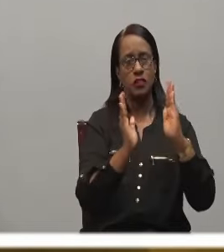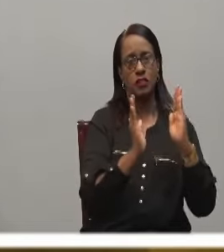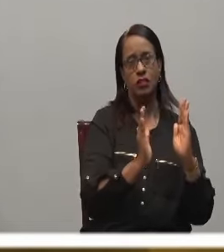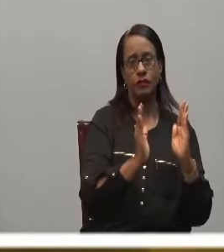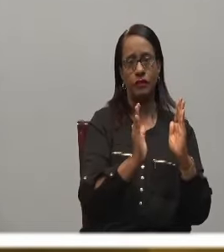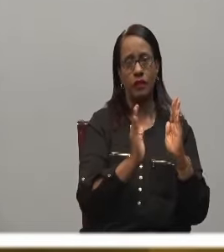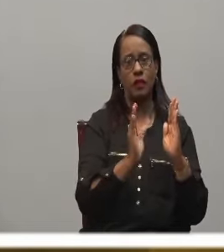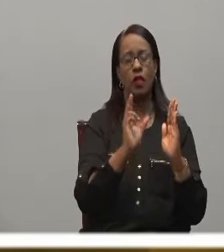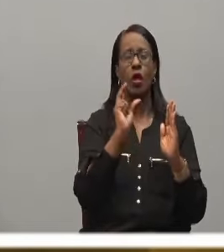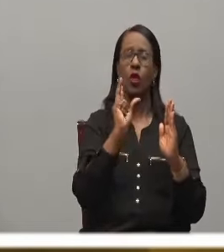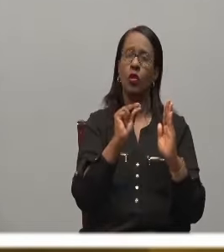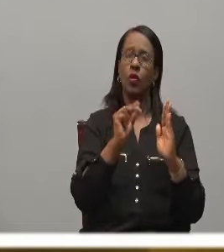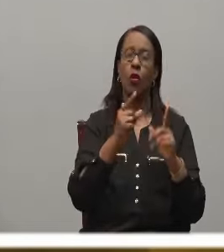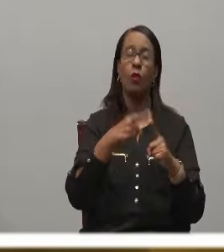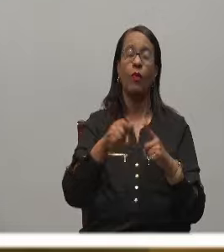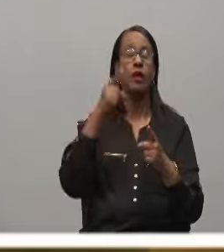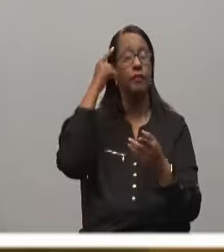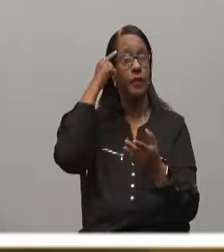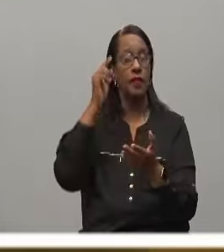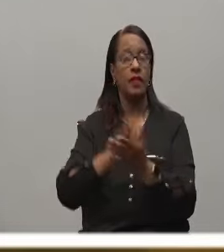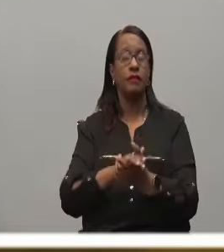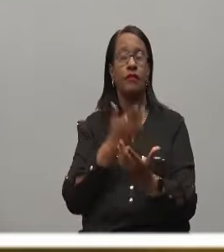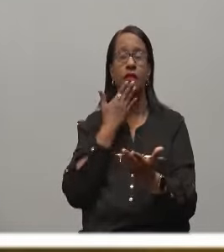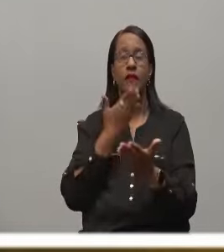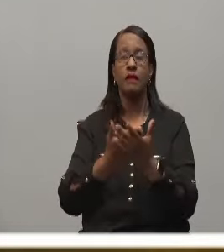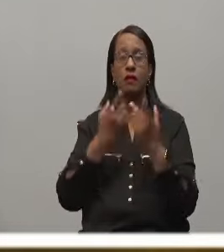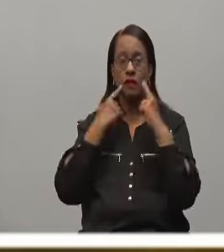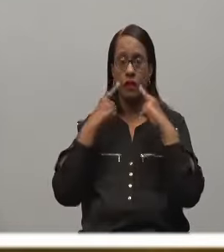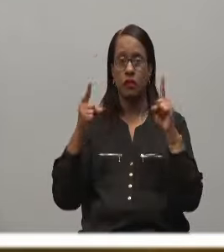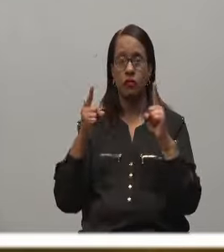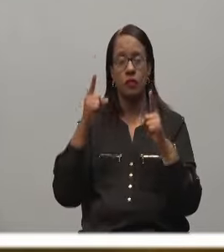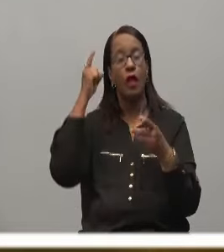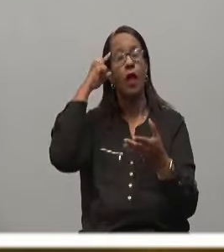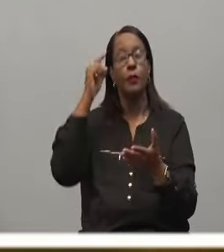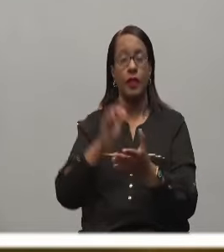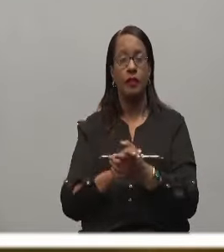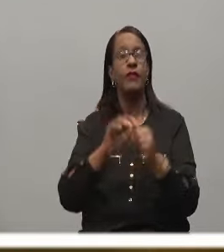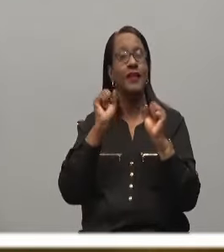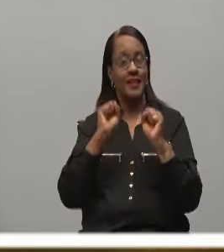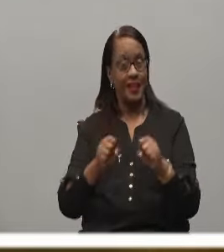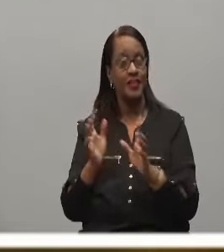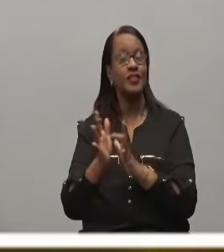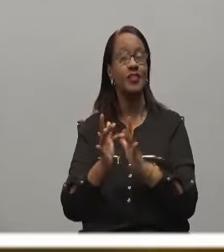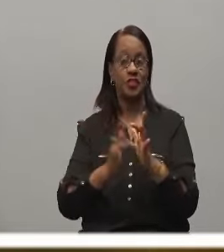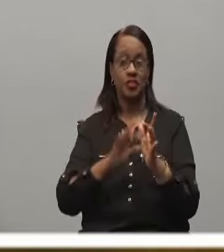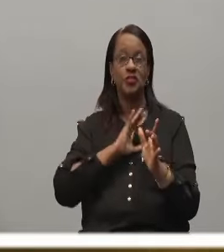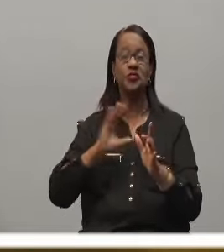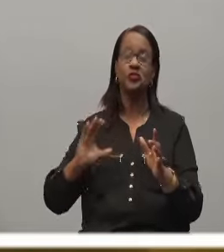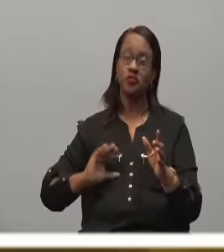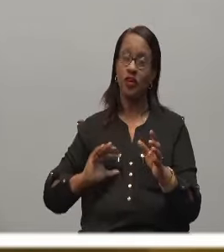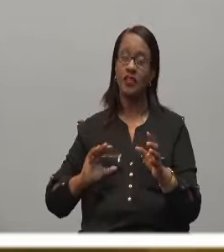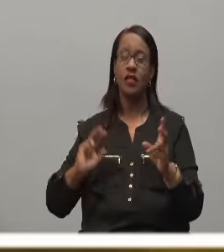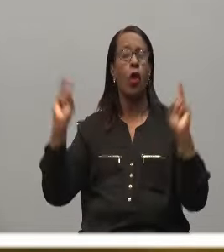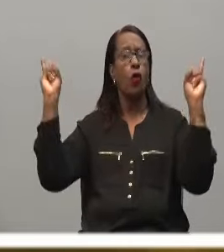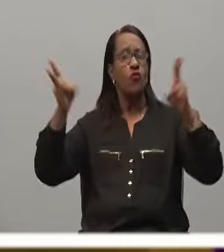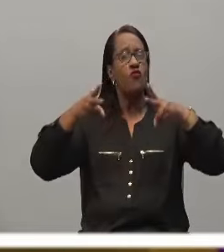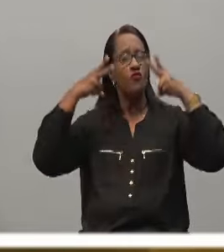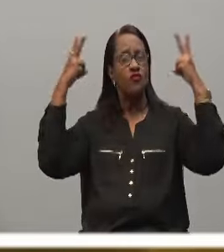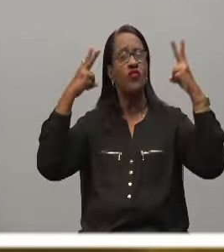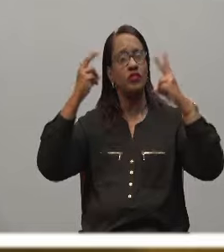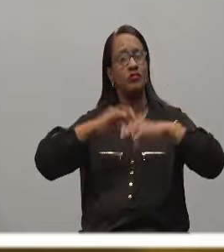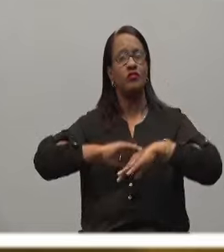It's also believing the good news. That is believing that Jesus Christ has overcome temptation in the